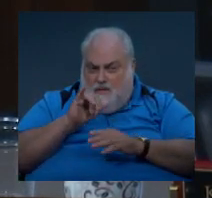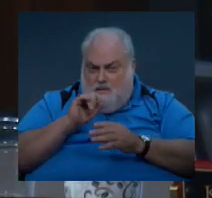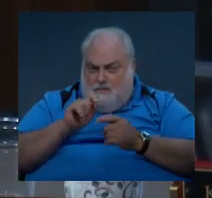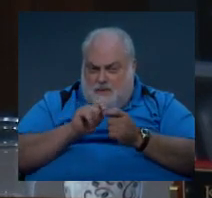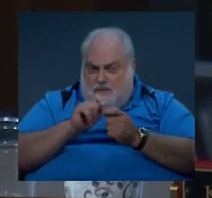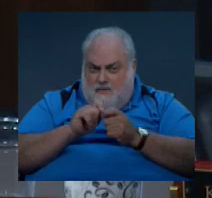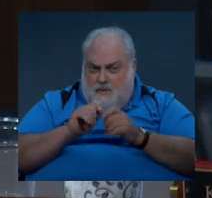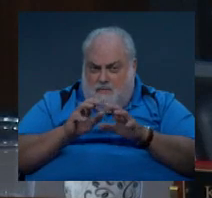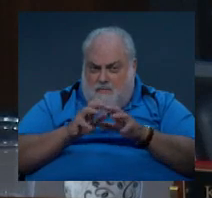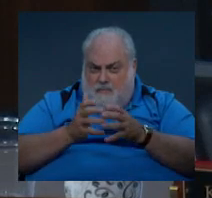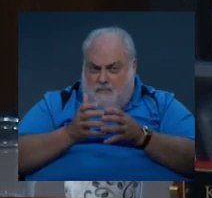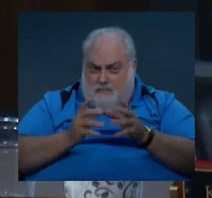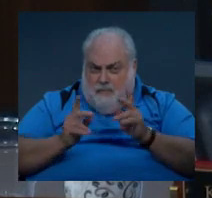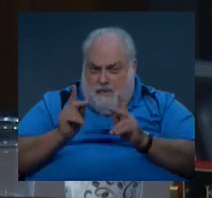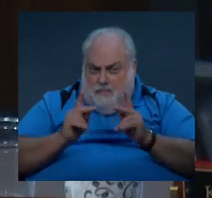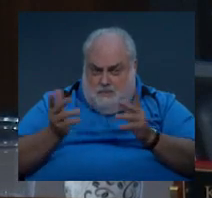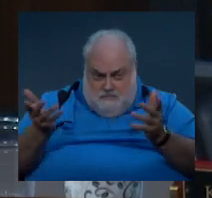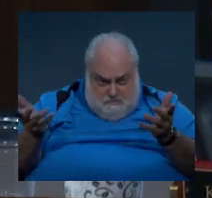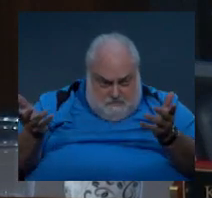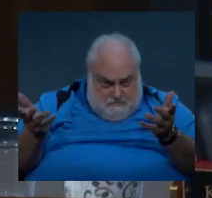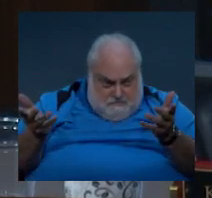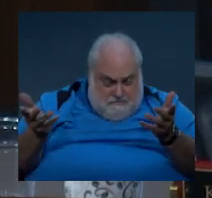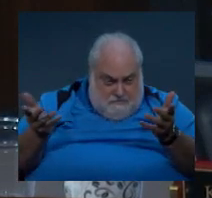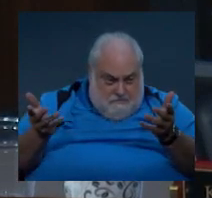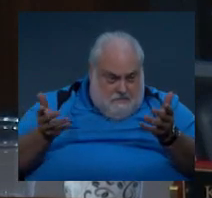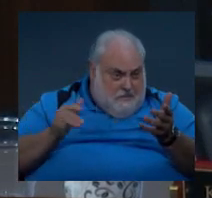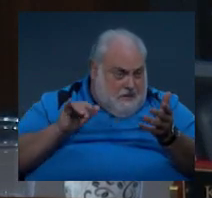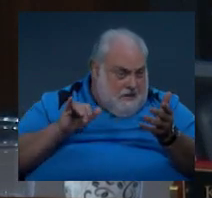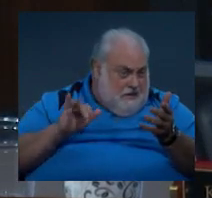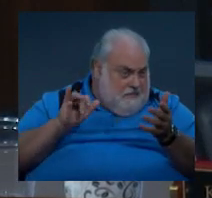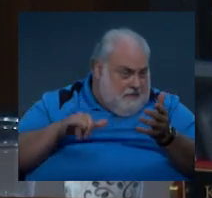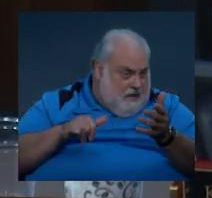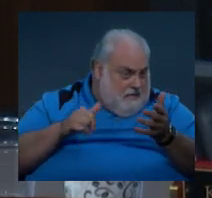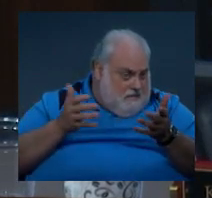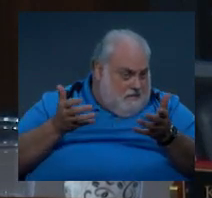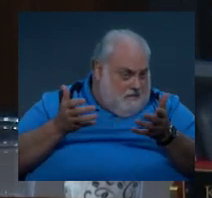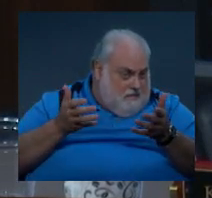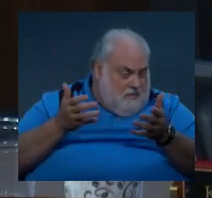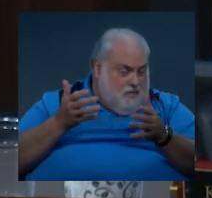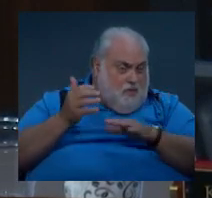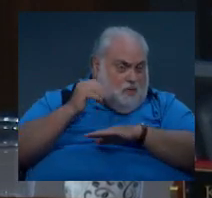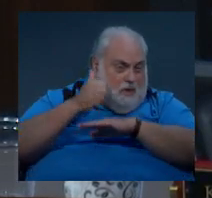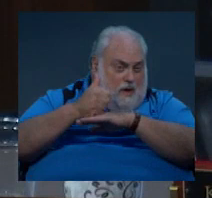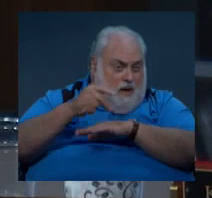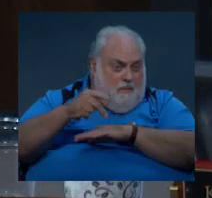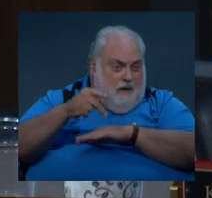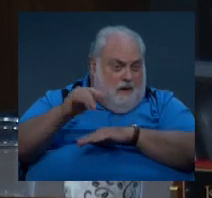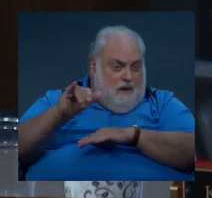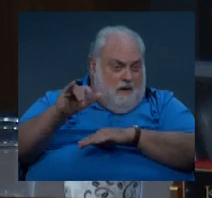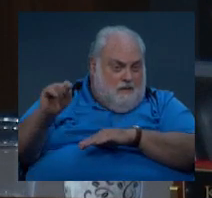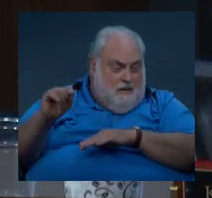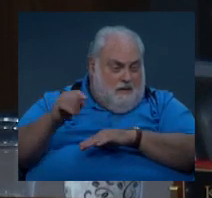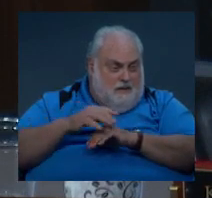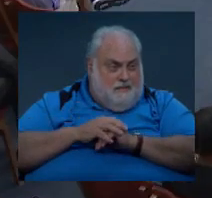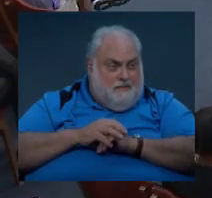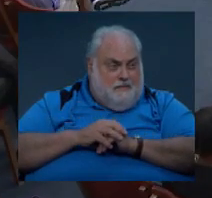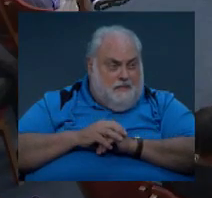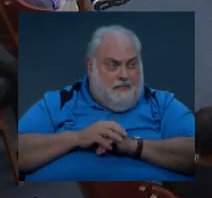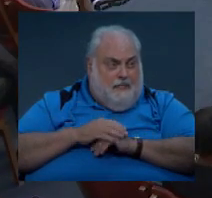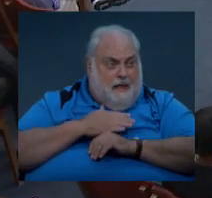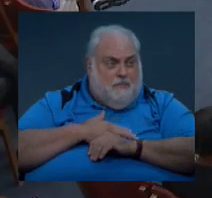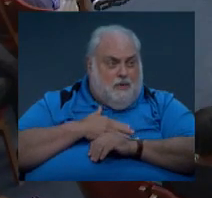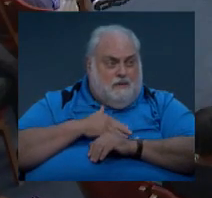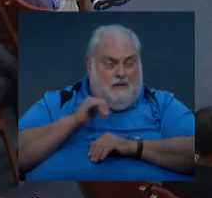particular population in the first place, which made it possible or required us to create PIT. So, Dana, if you can answer that question for